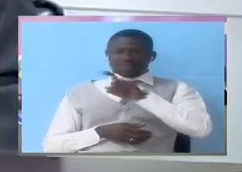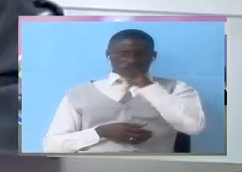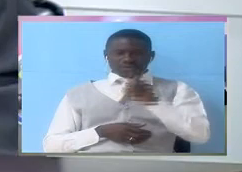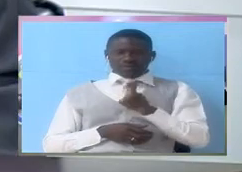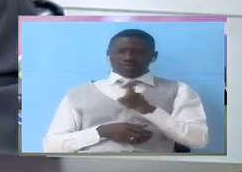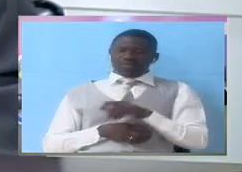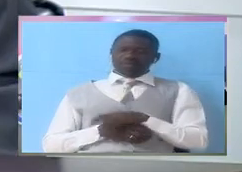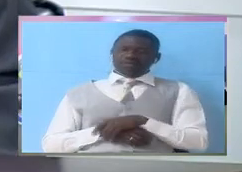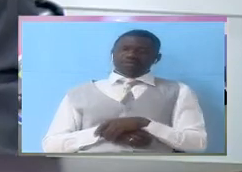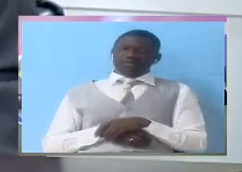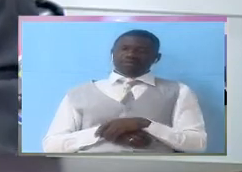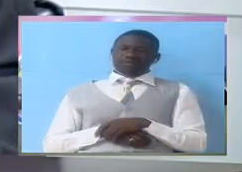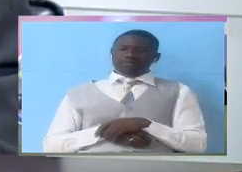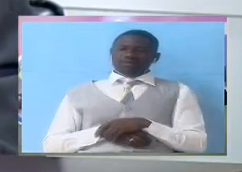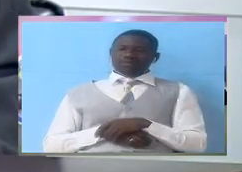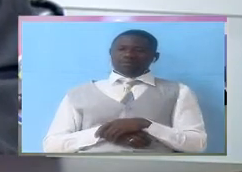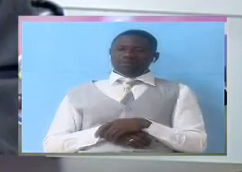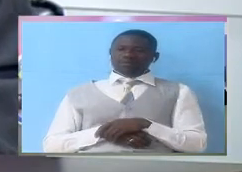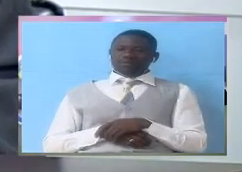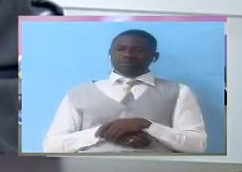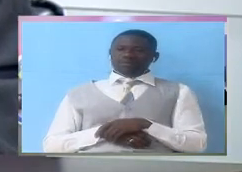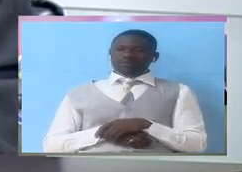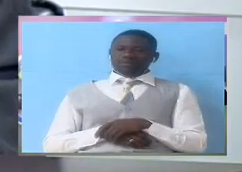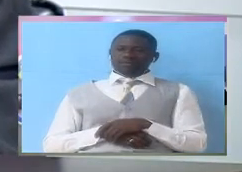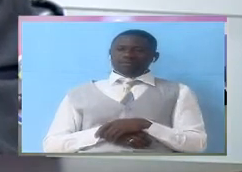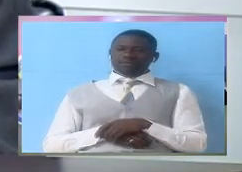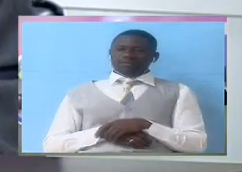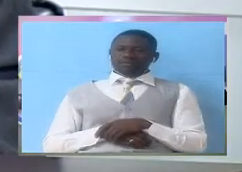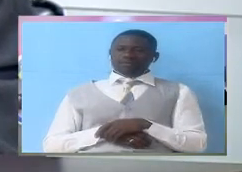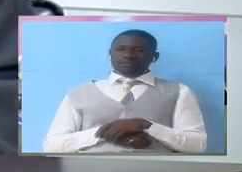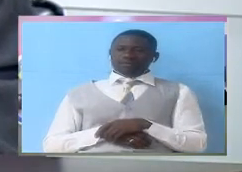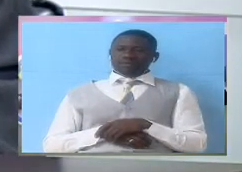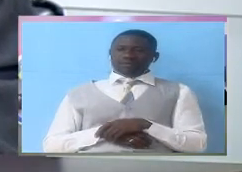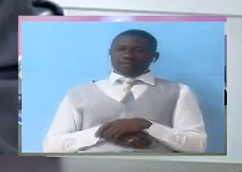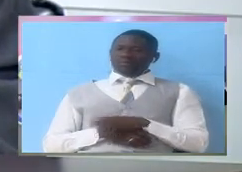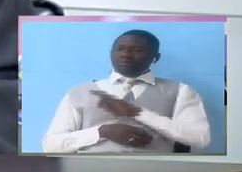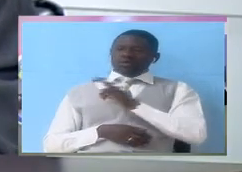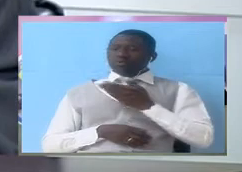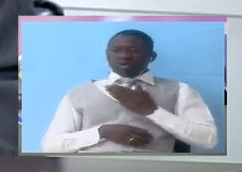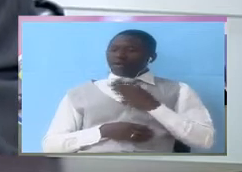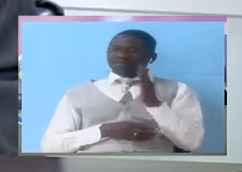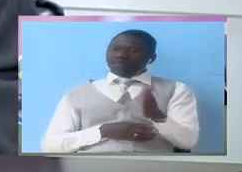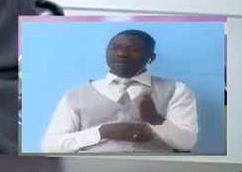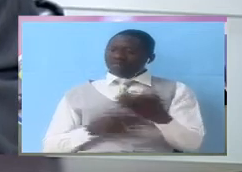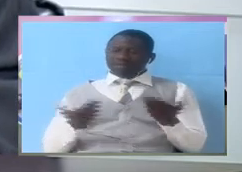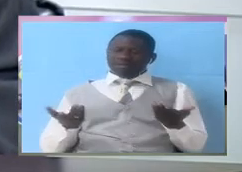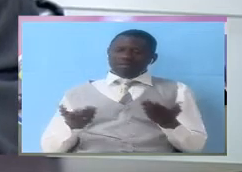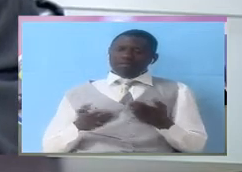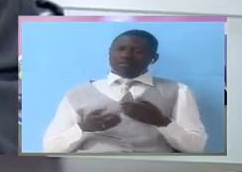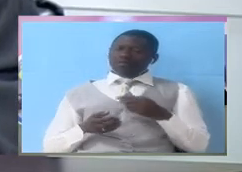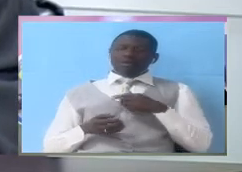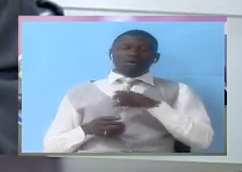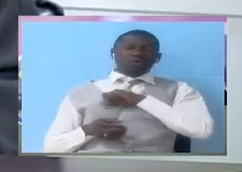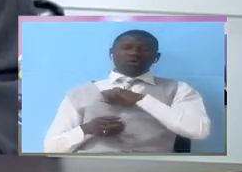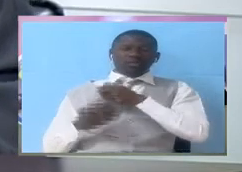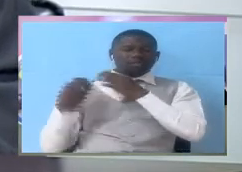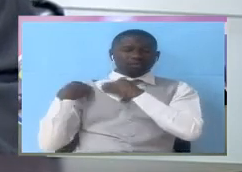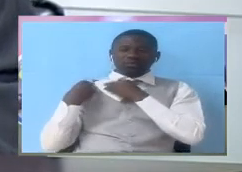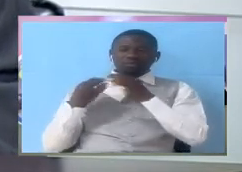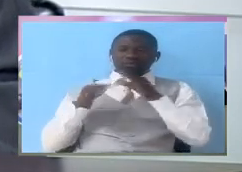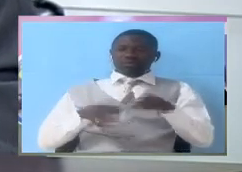Was there any? I did not have a choice. I was supposed to take a